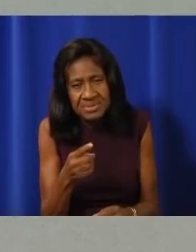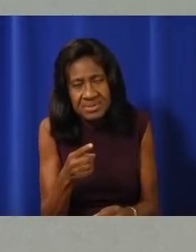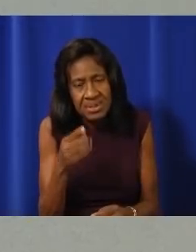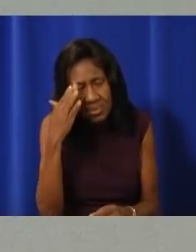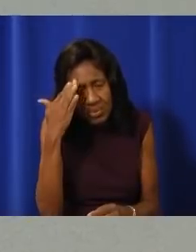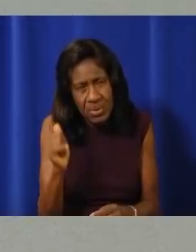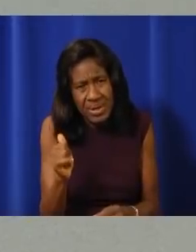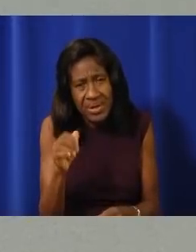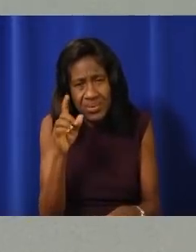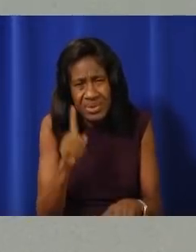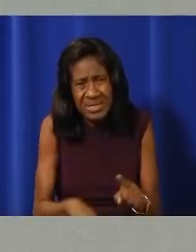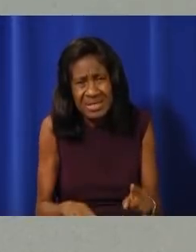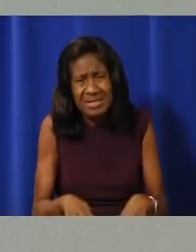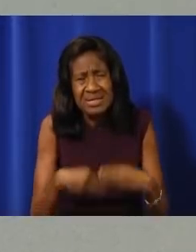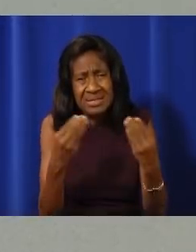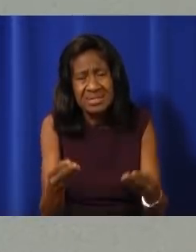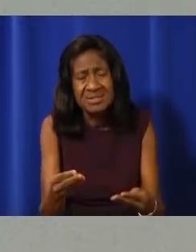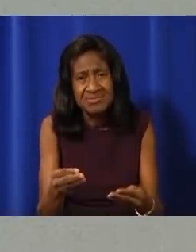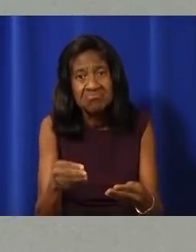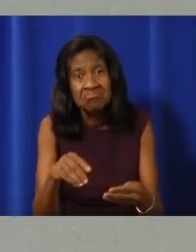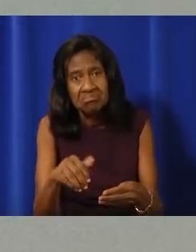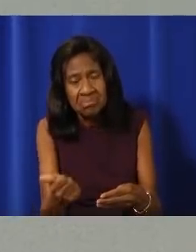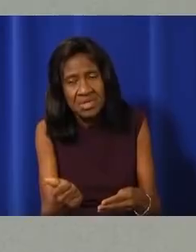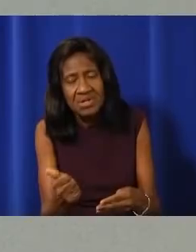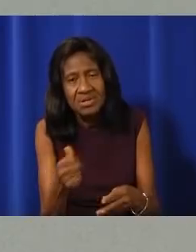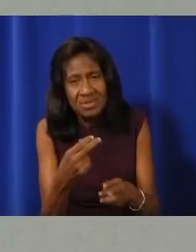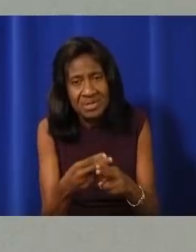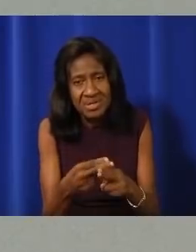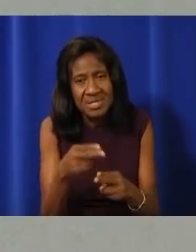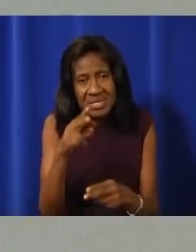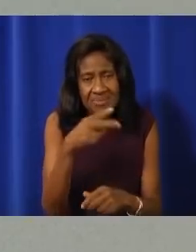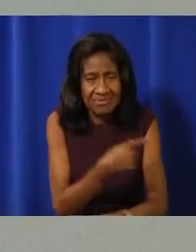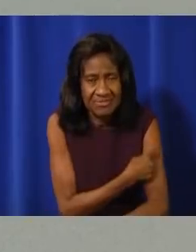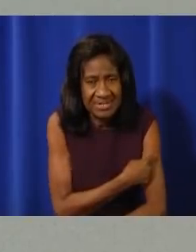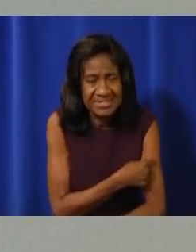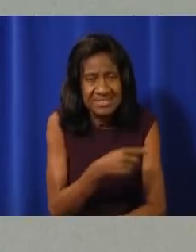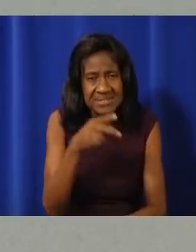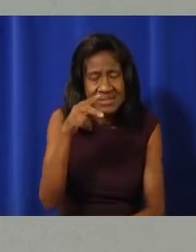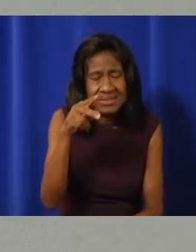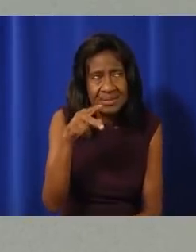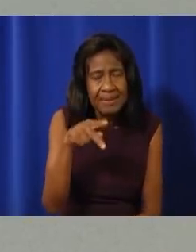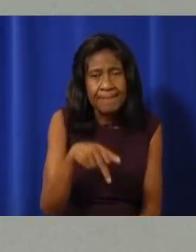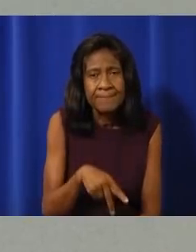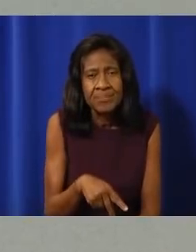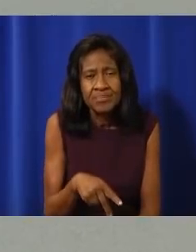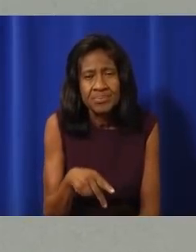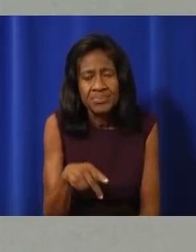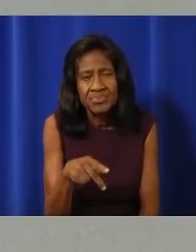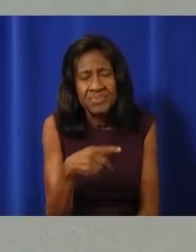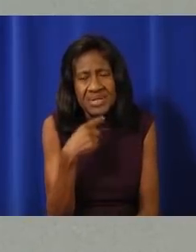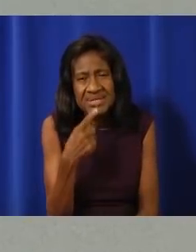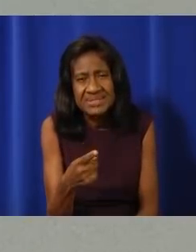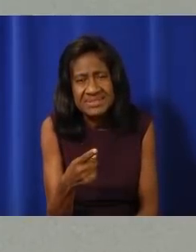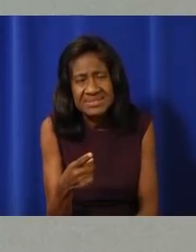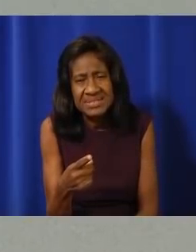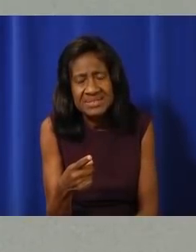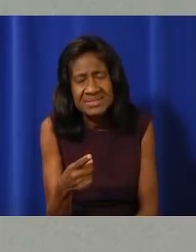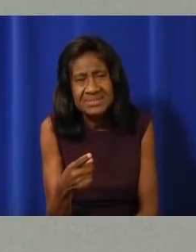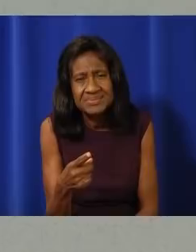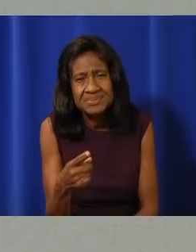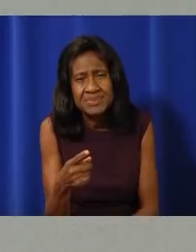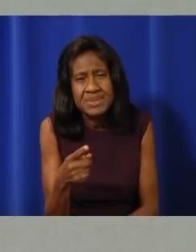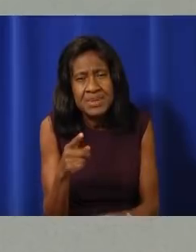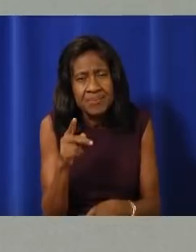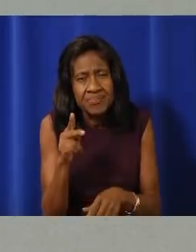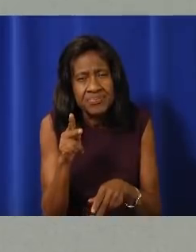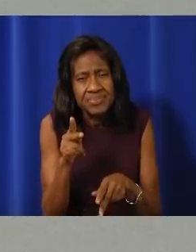in Cayman. We asked the Public Health England experts that direct question yesterday, and they told us that the manufacturers have not